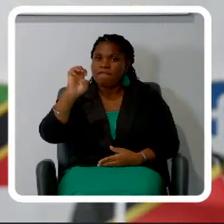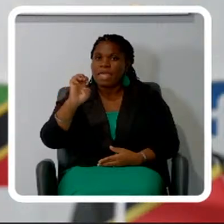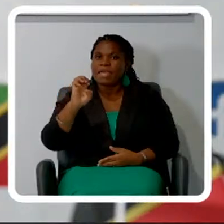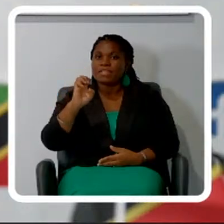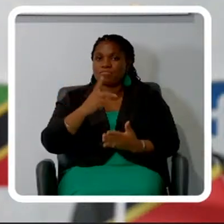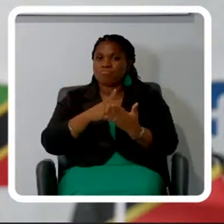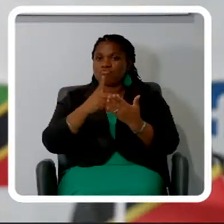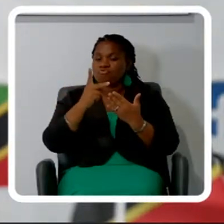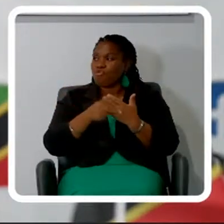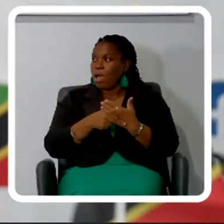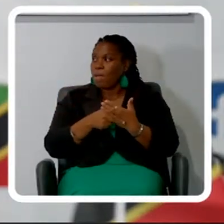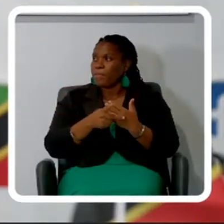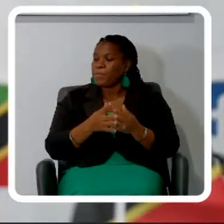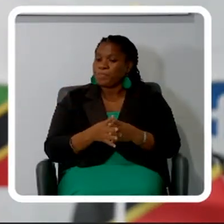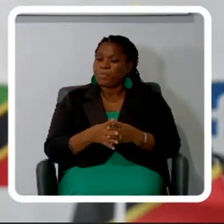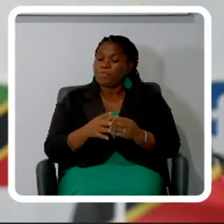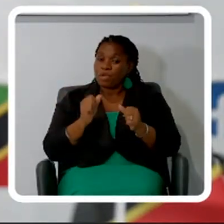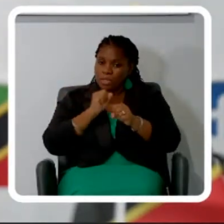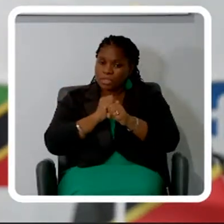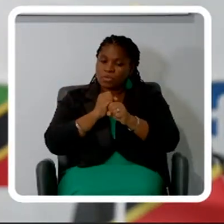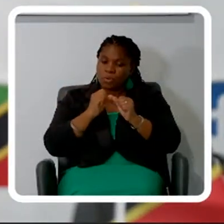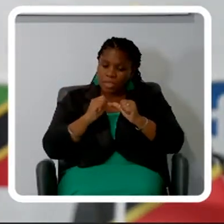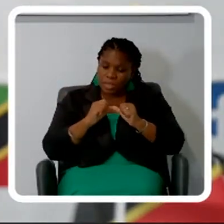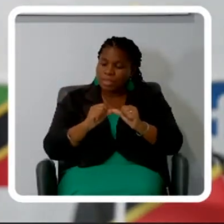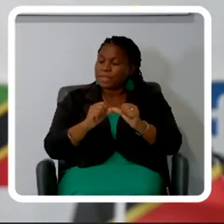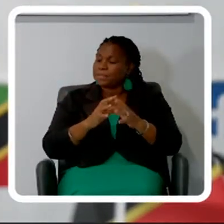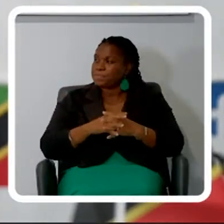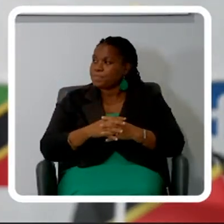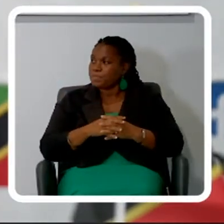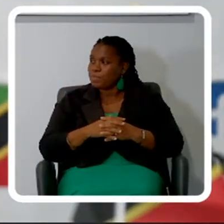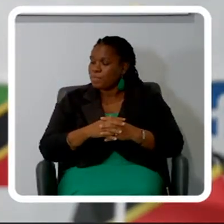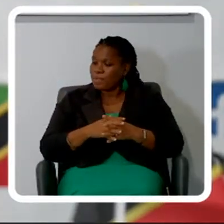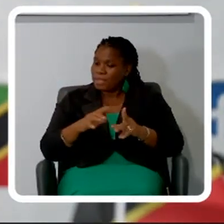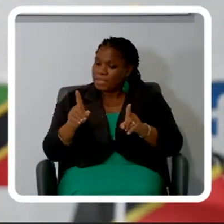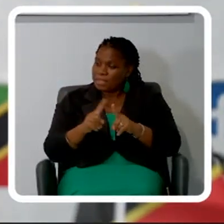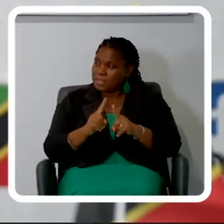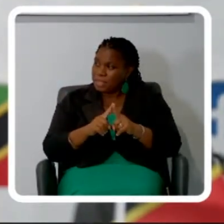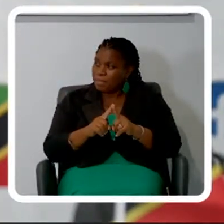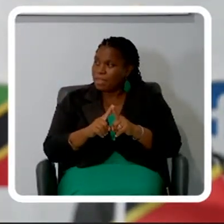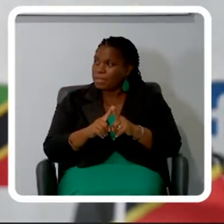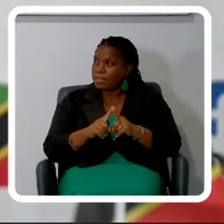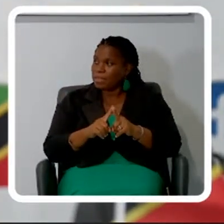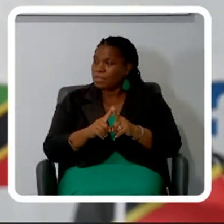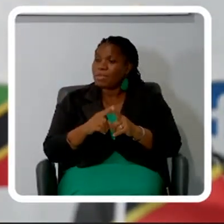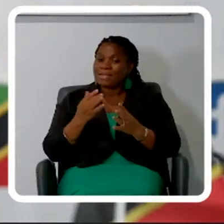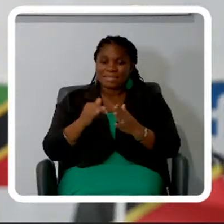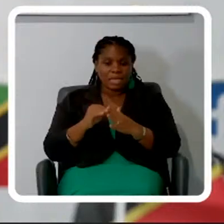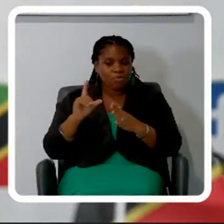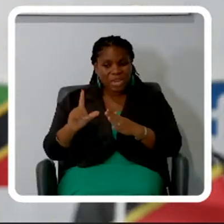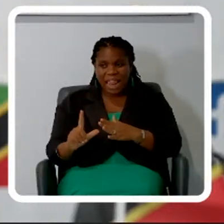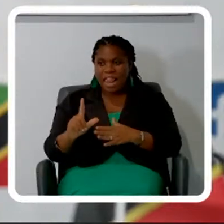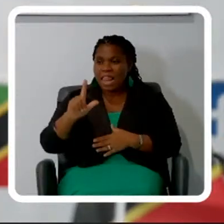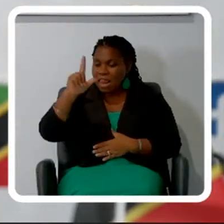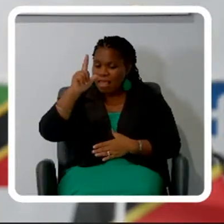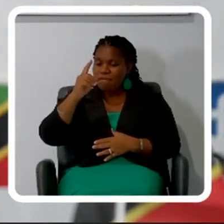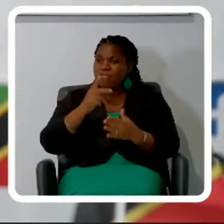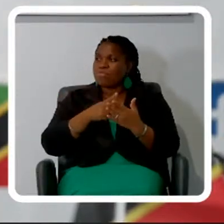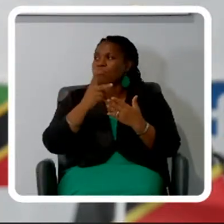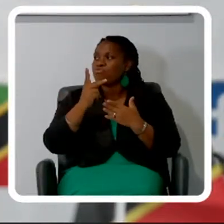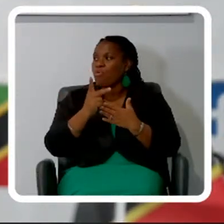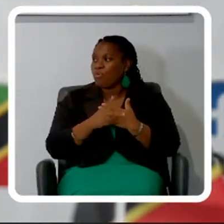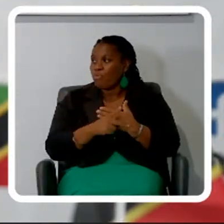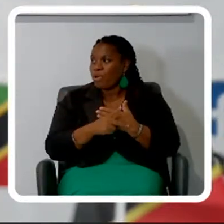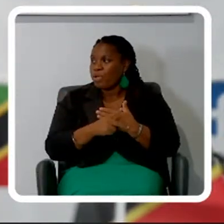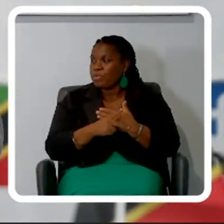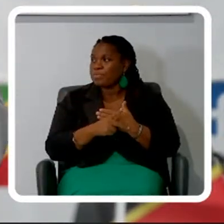rehabilitate. We also want to mention that through the LIFT program, we continue to support a lot